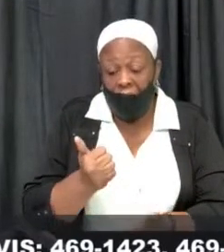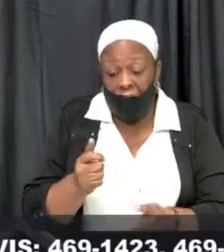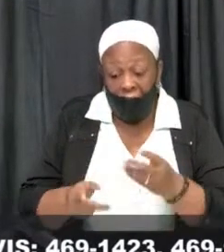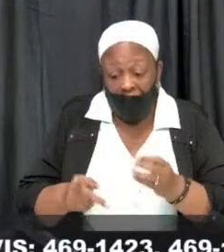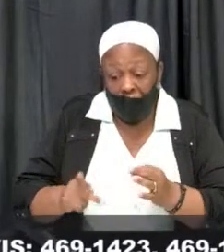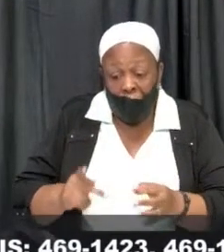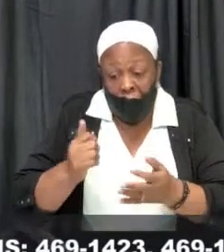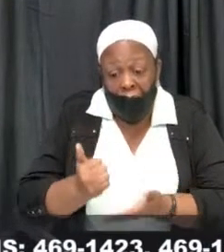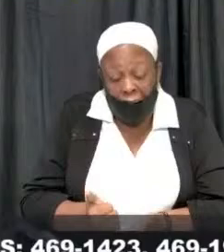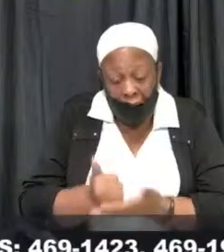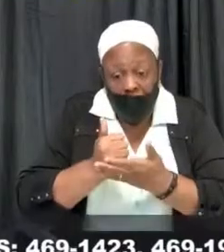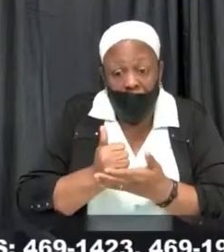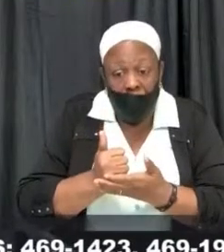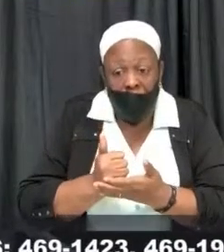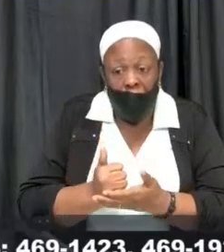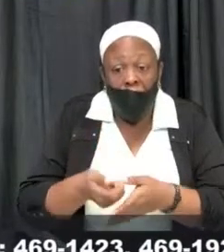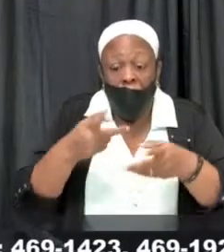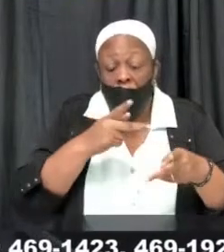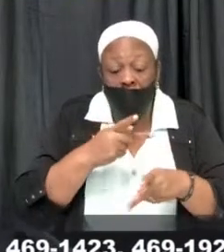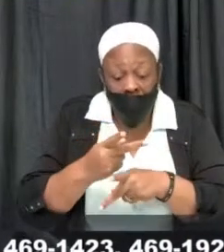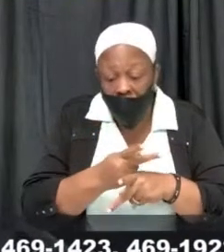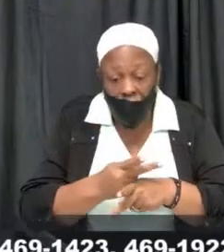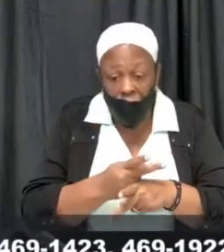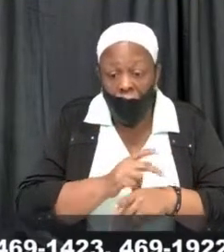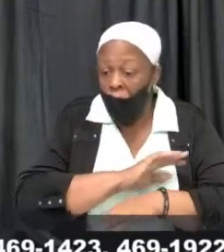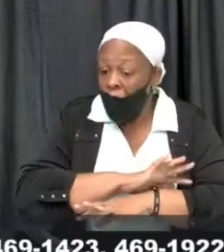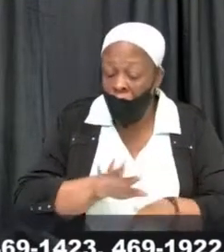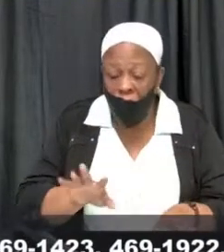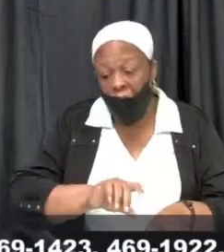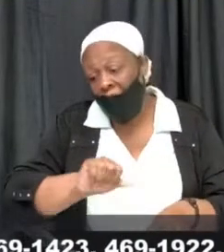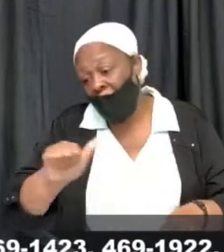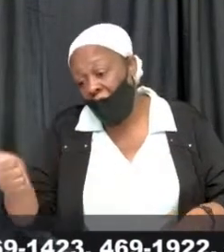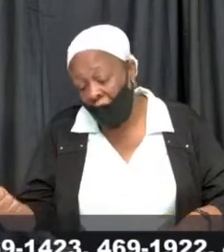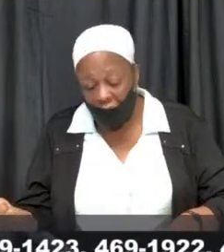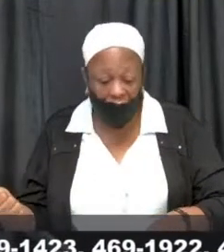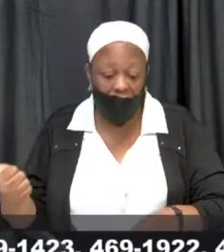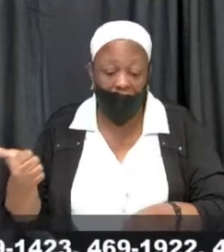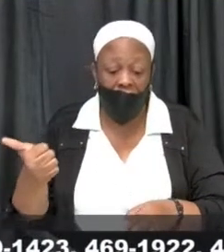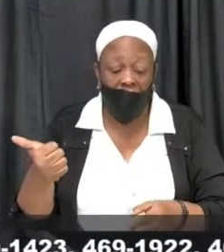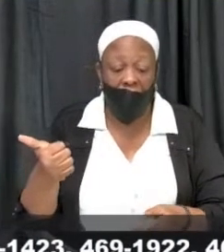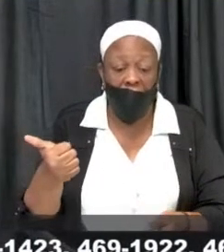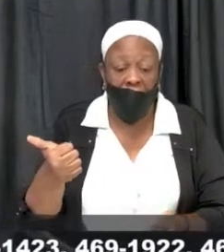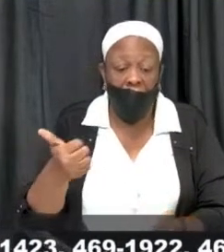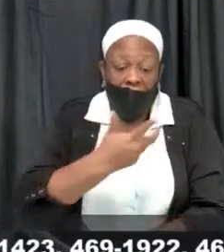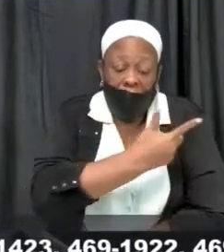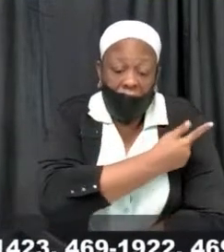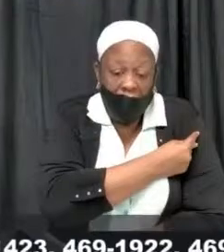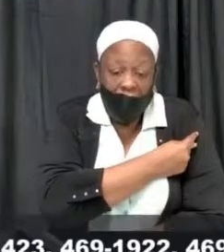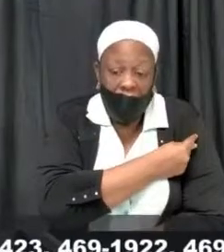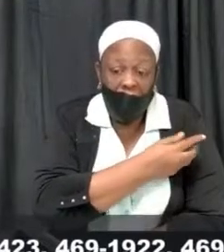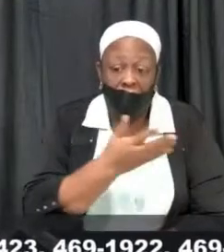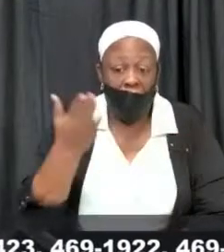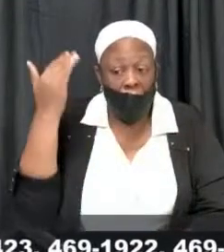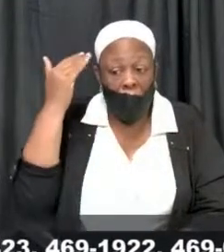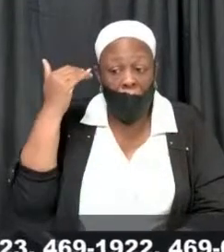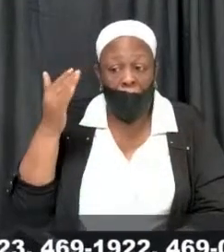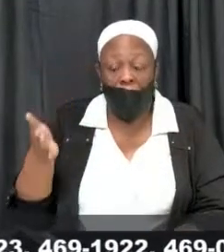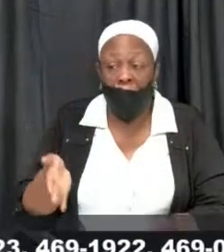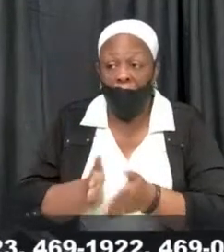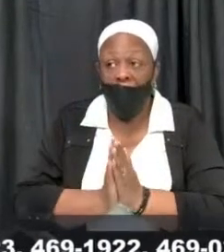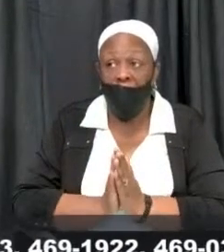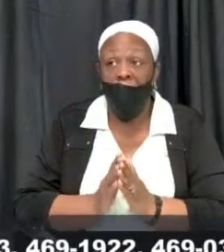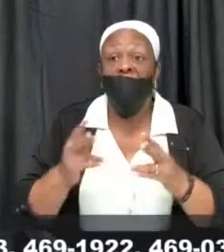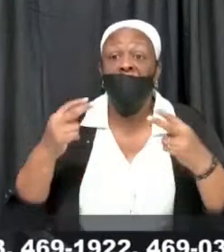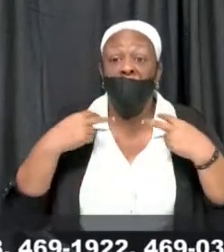here now. We do not have Pfizer, we do not have Moderna, and so there's no point in you speaking about those when the ladder we